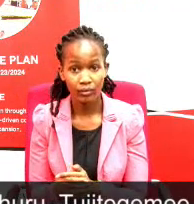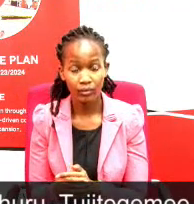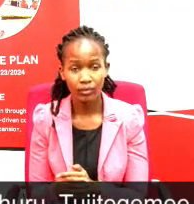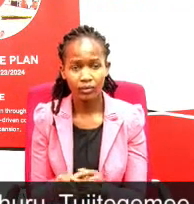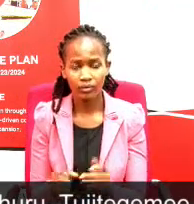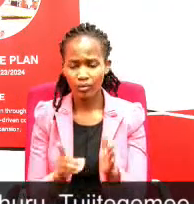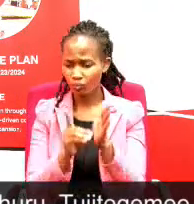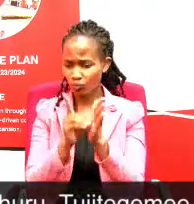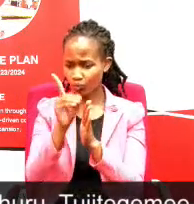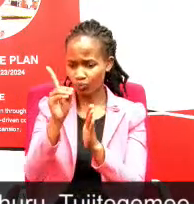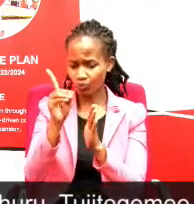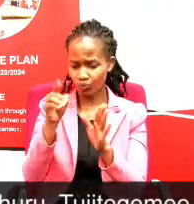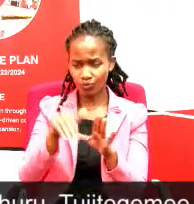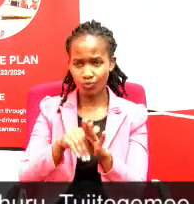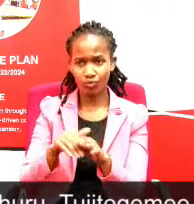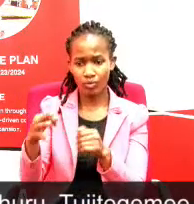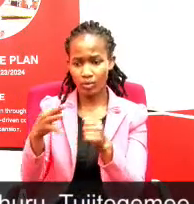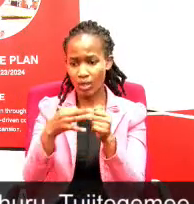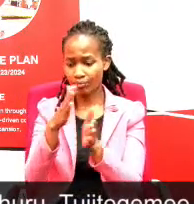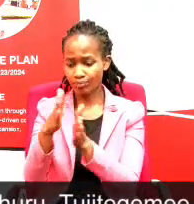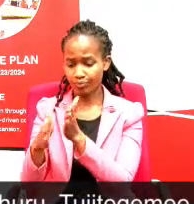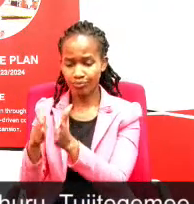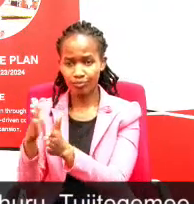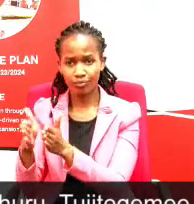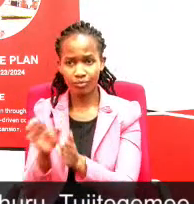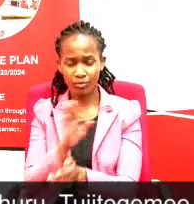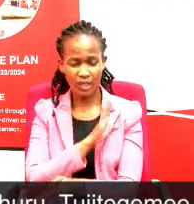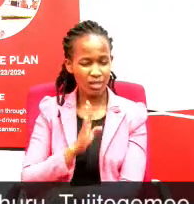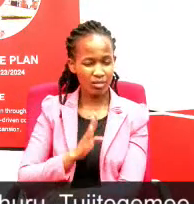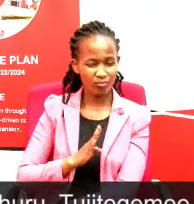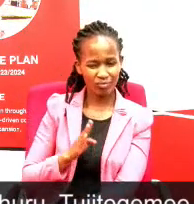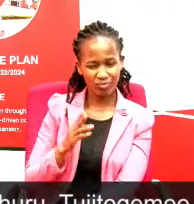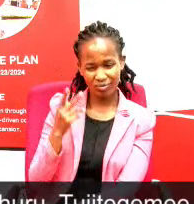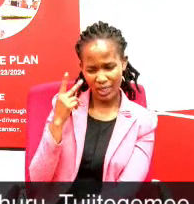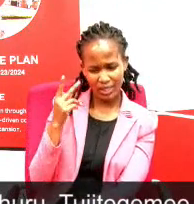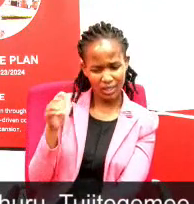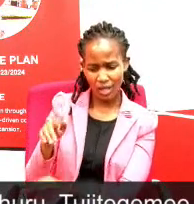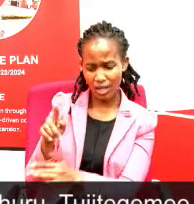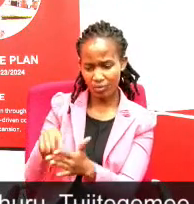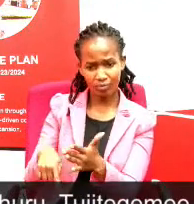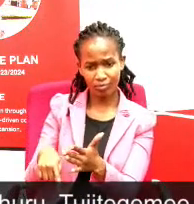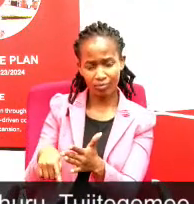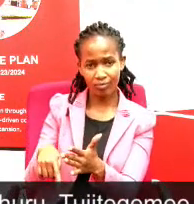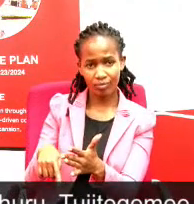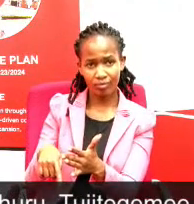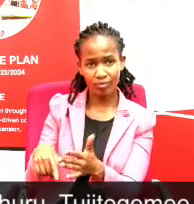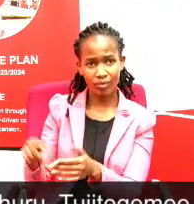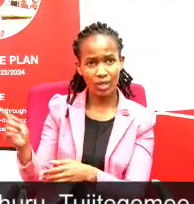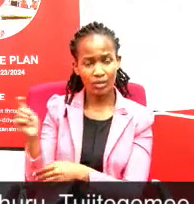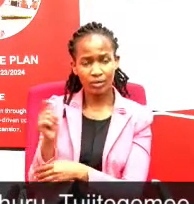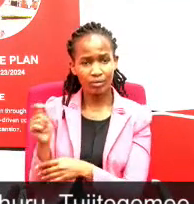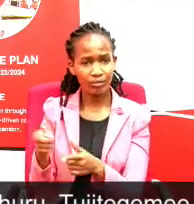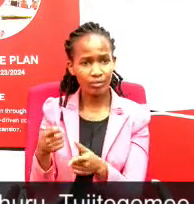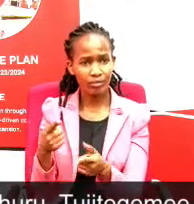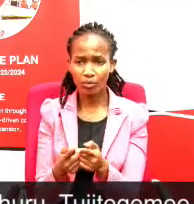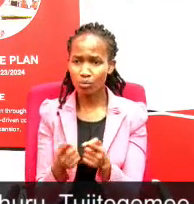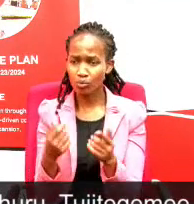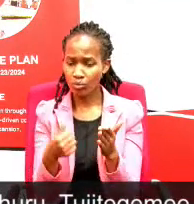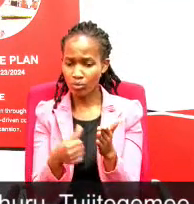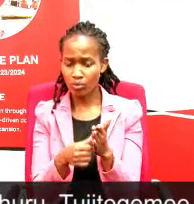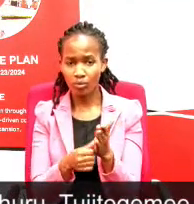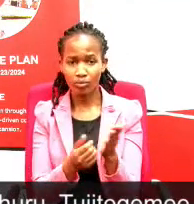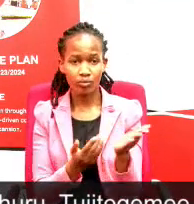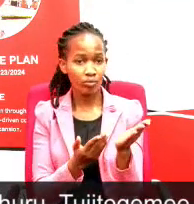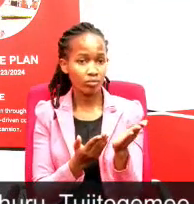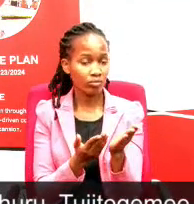In developing the 8th corporate plan, the board looked at the achievements and the shortcoming of the